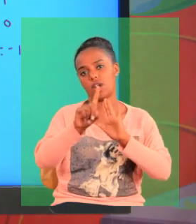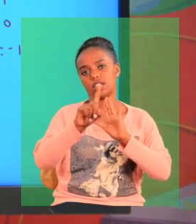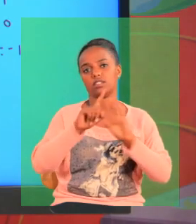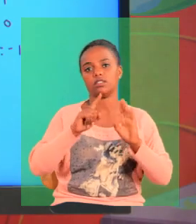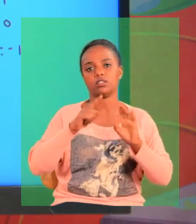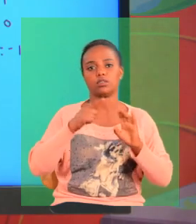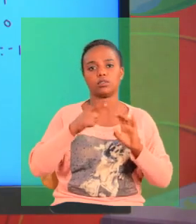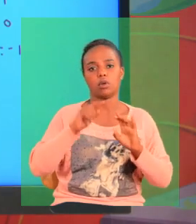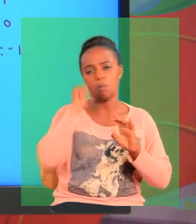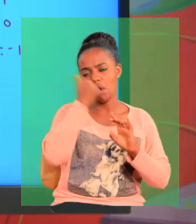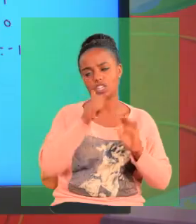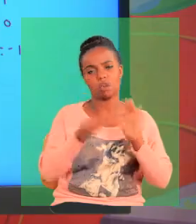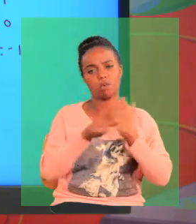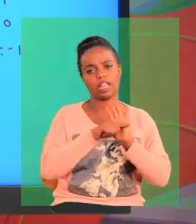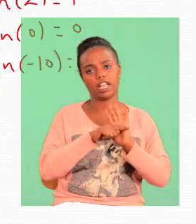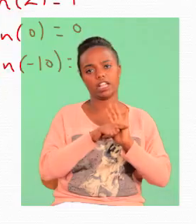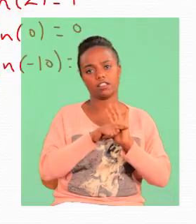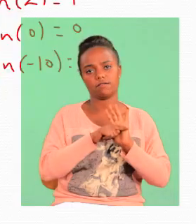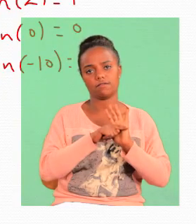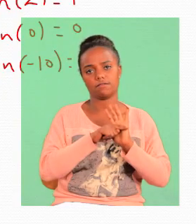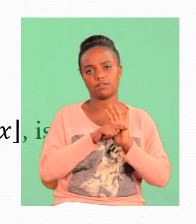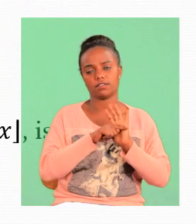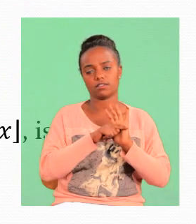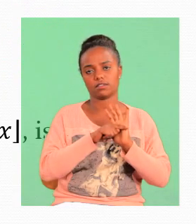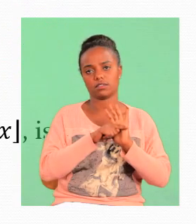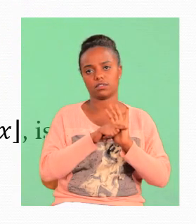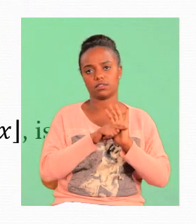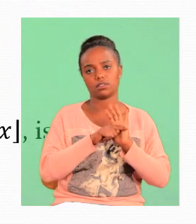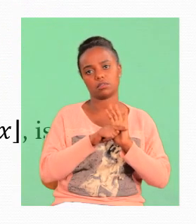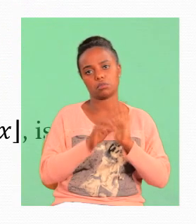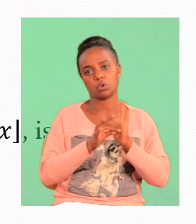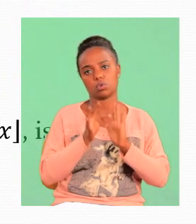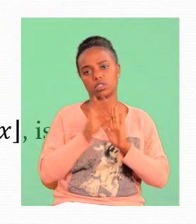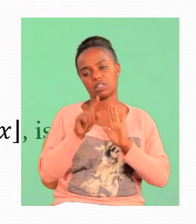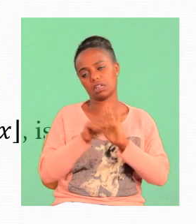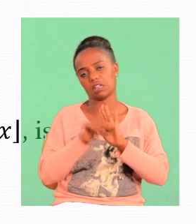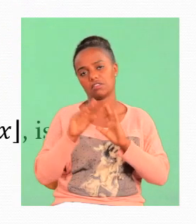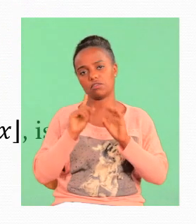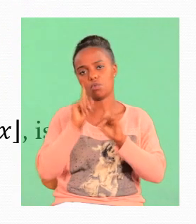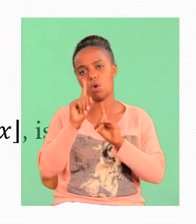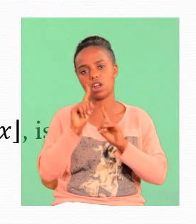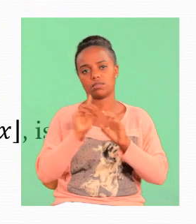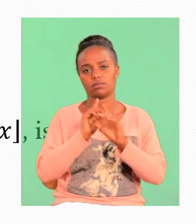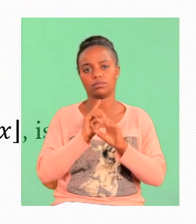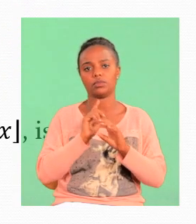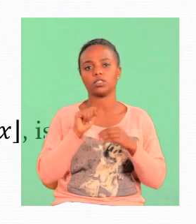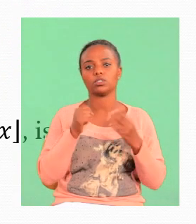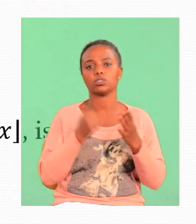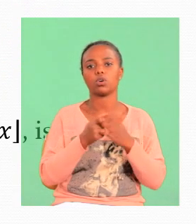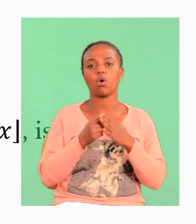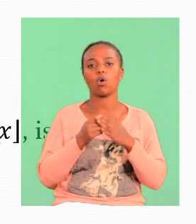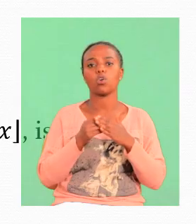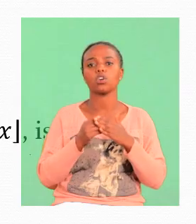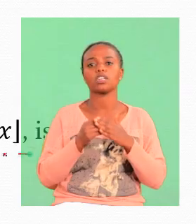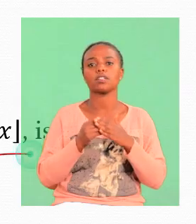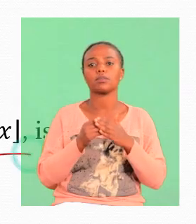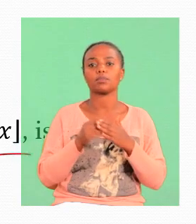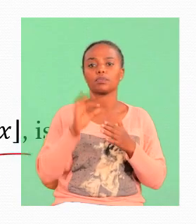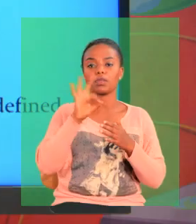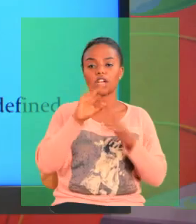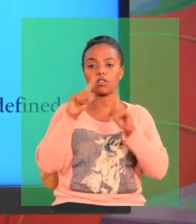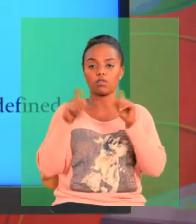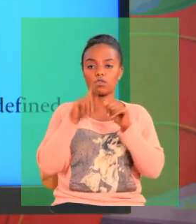for x is less than 0. The greatest integer function is denoted by this one. F of